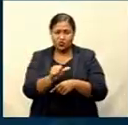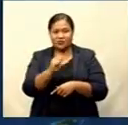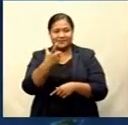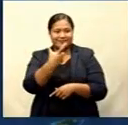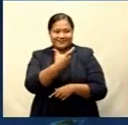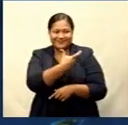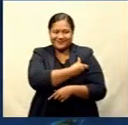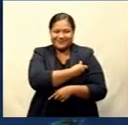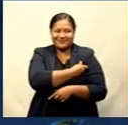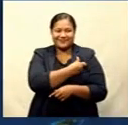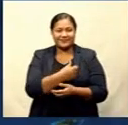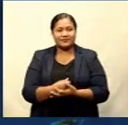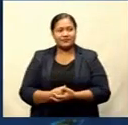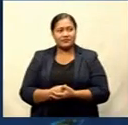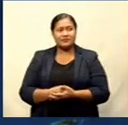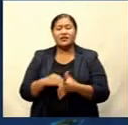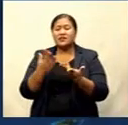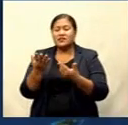During the